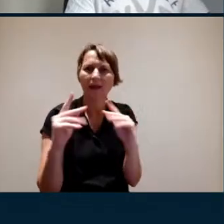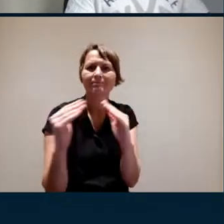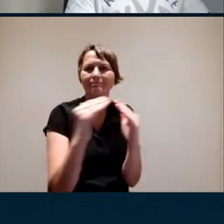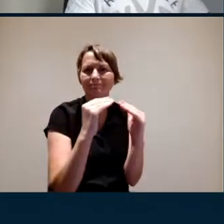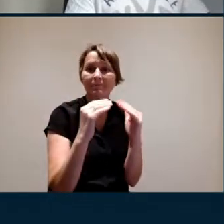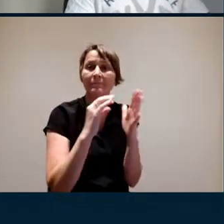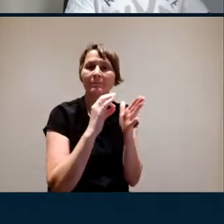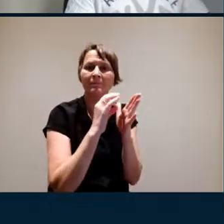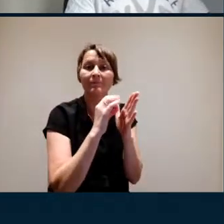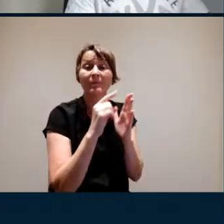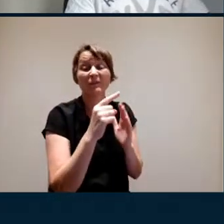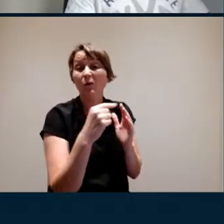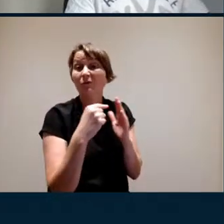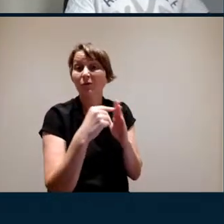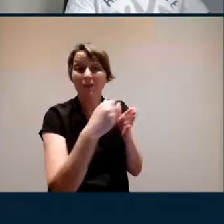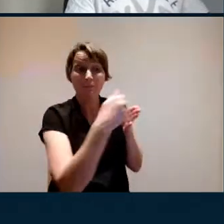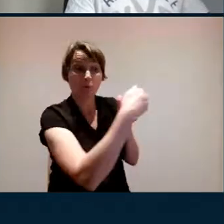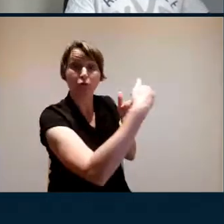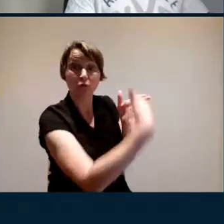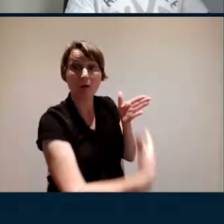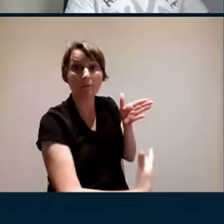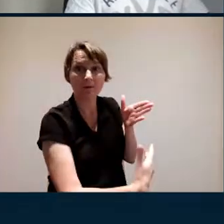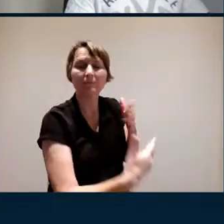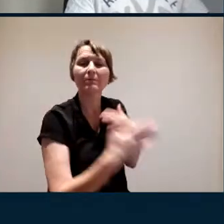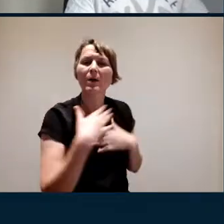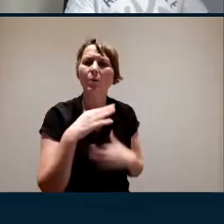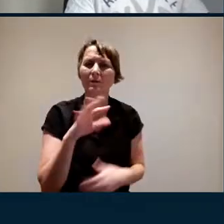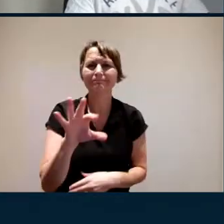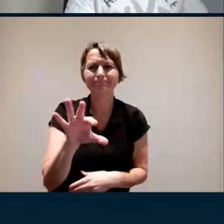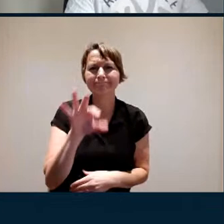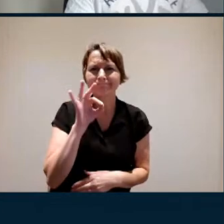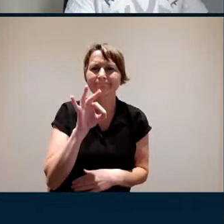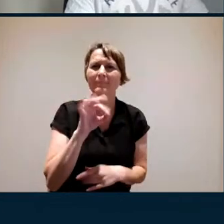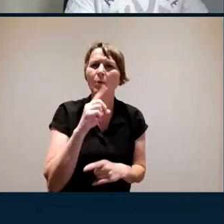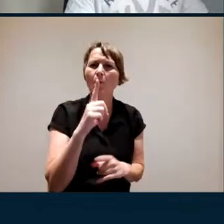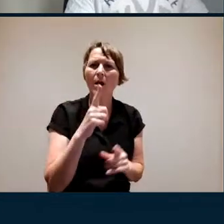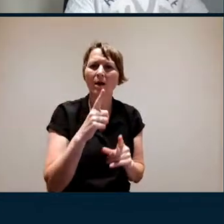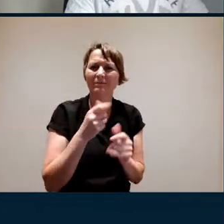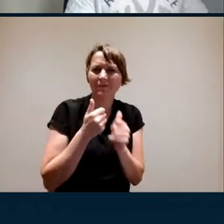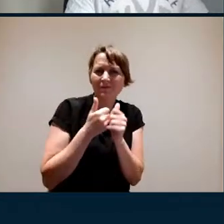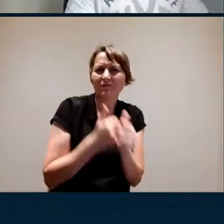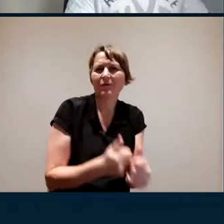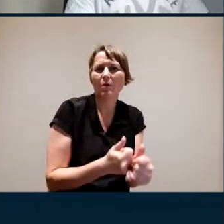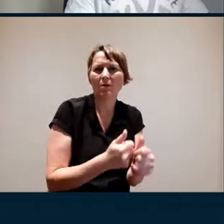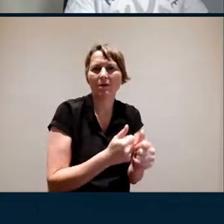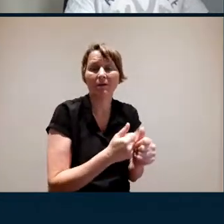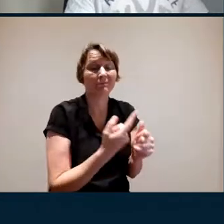want specific kind of naming convention. So in this case, I said, okay, project,